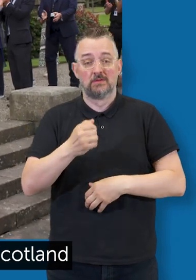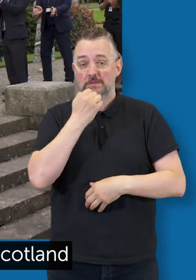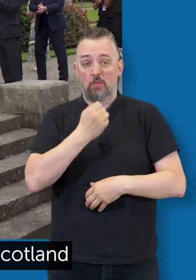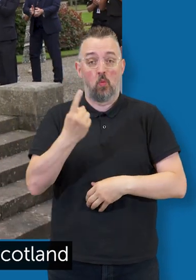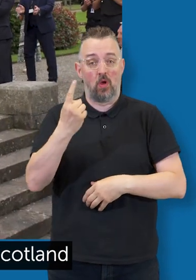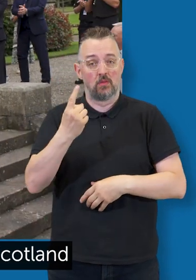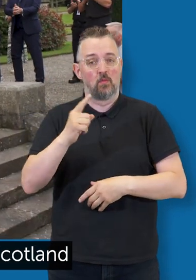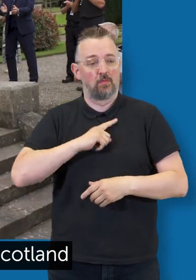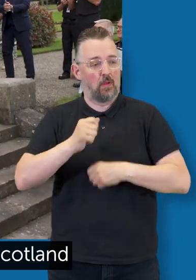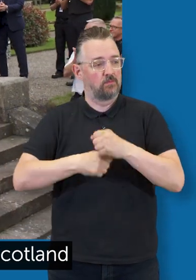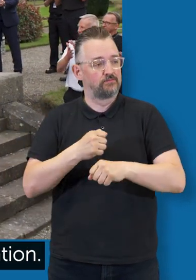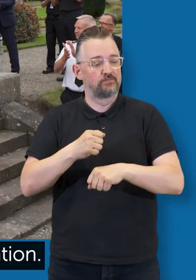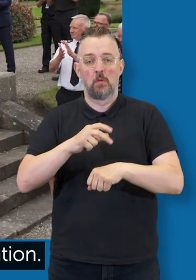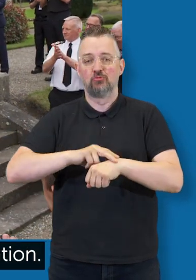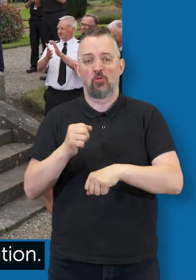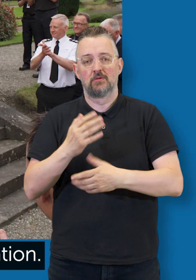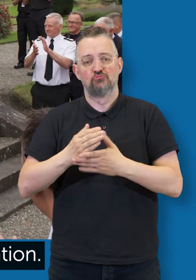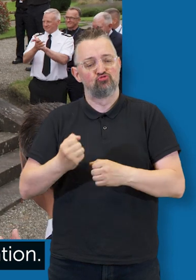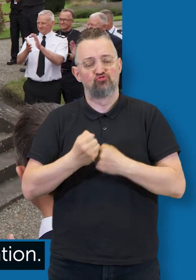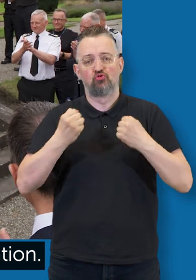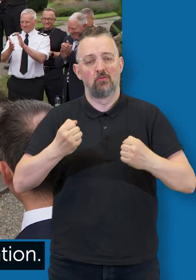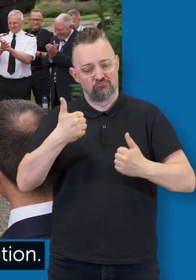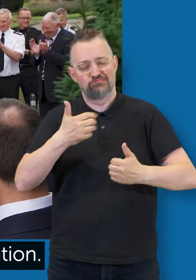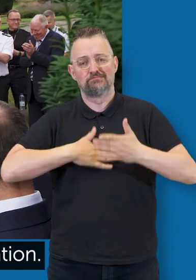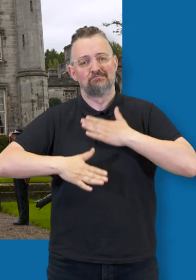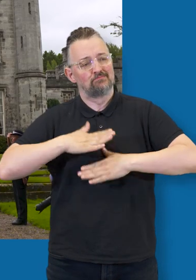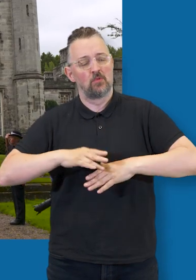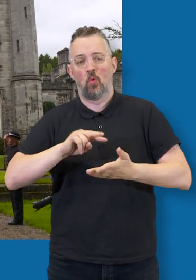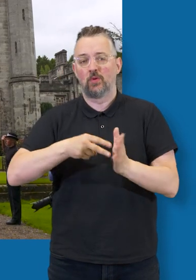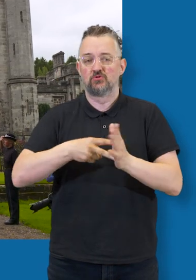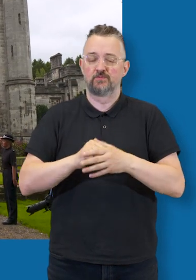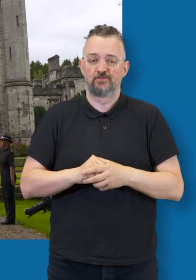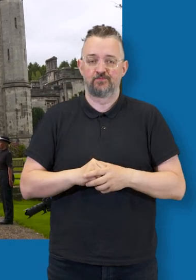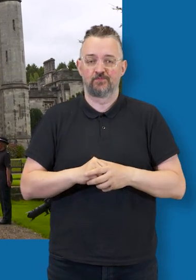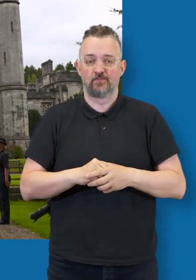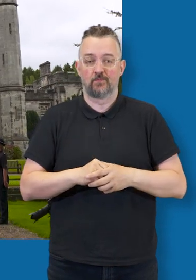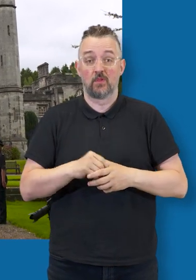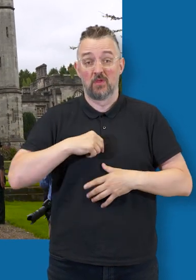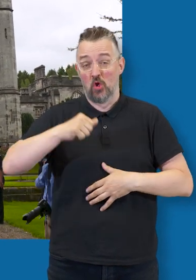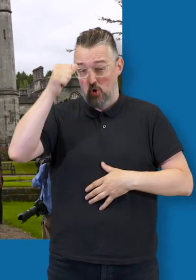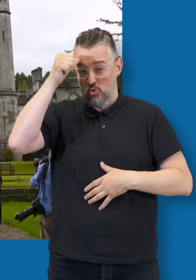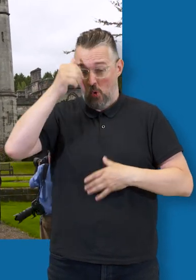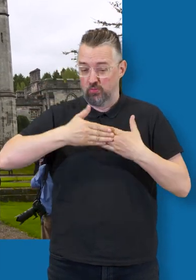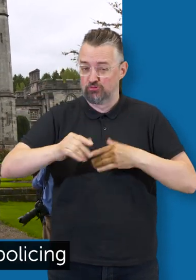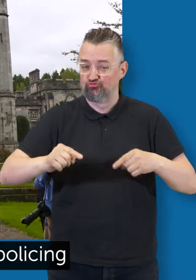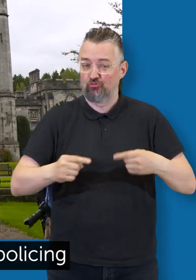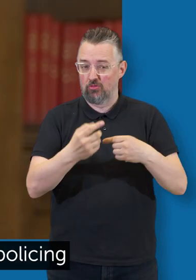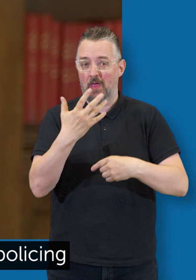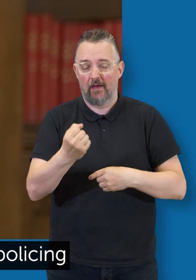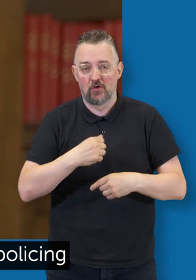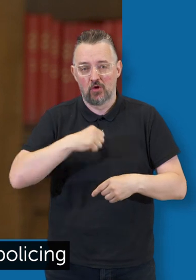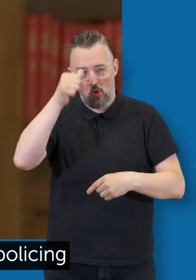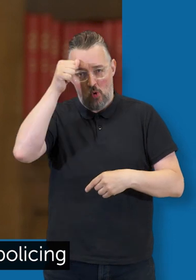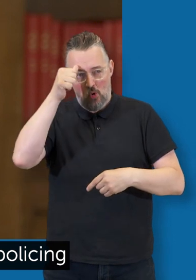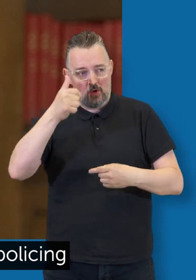that makes Police Scotland such a strong and ethical organisation. I know the challenges that they're under every day, the